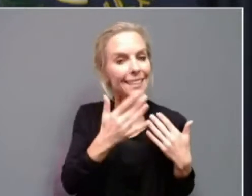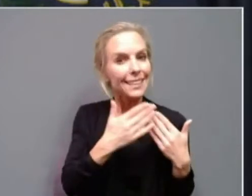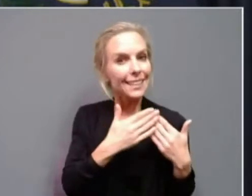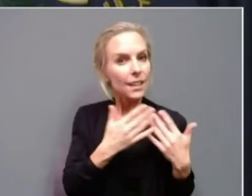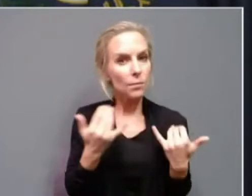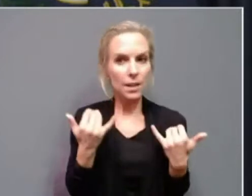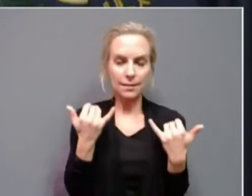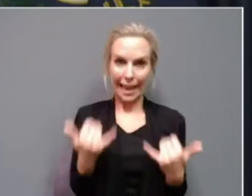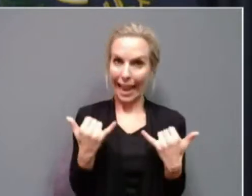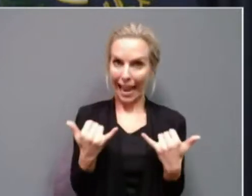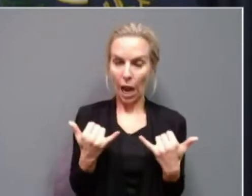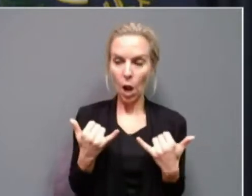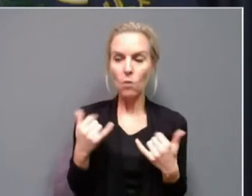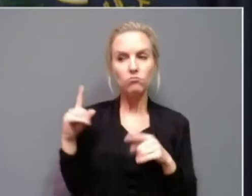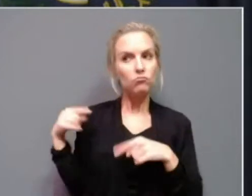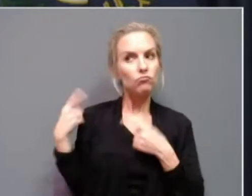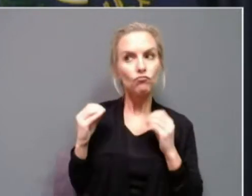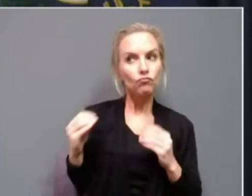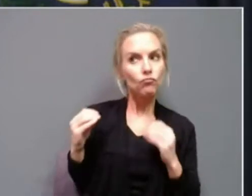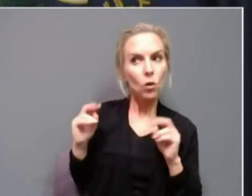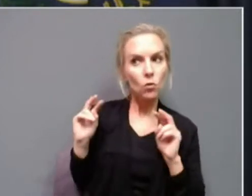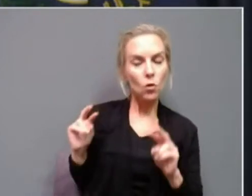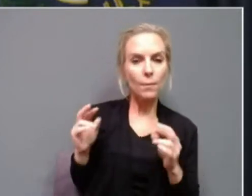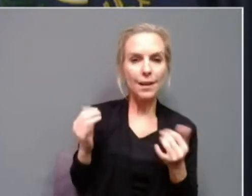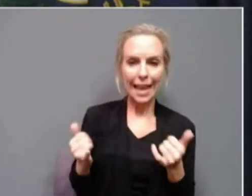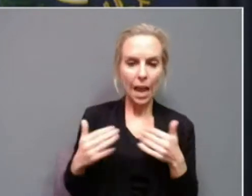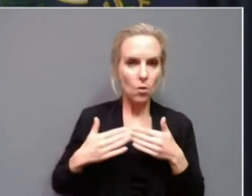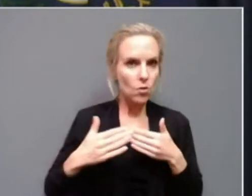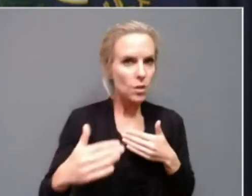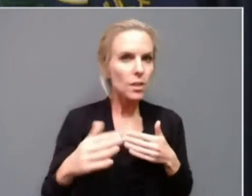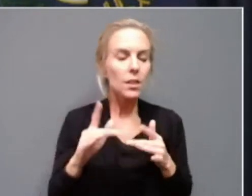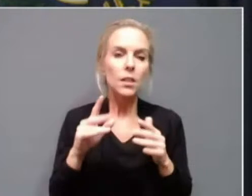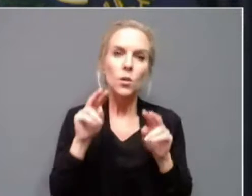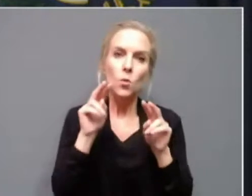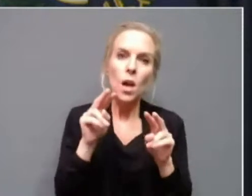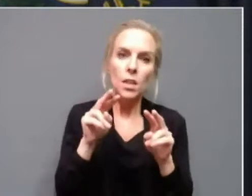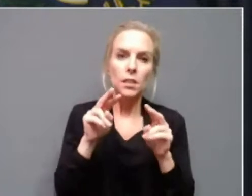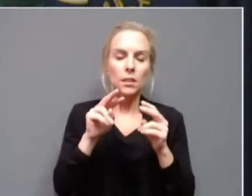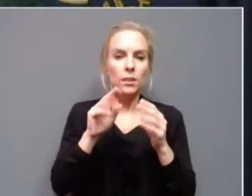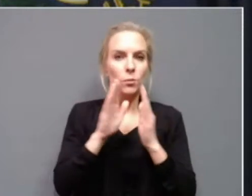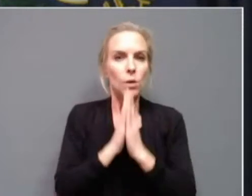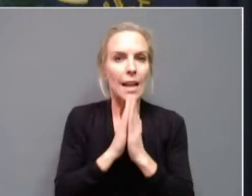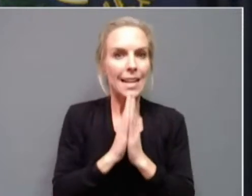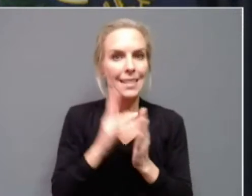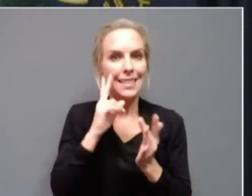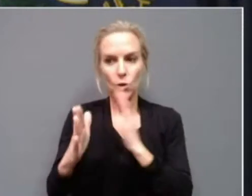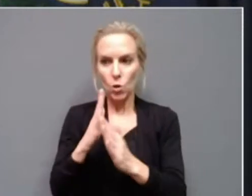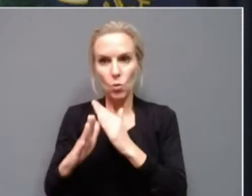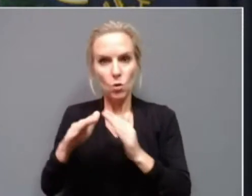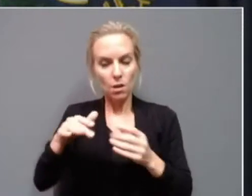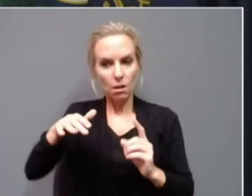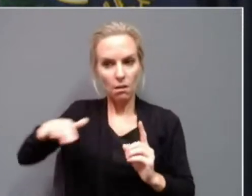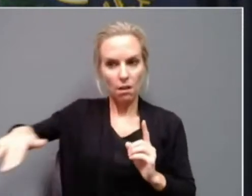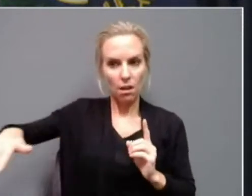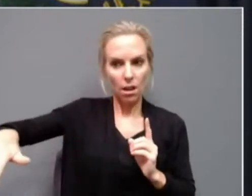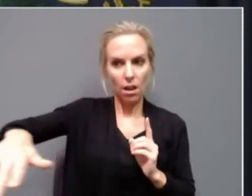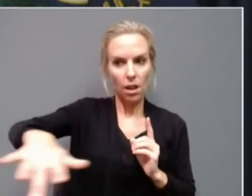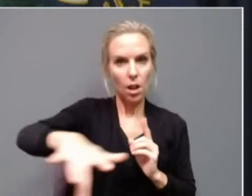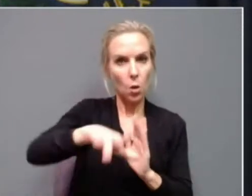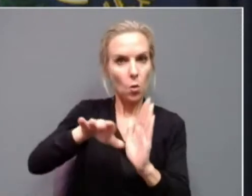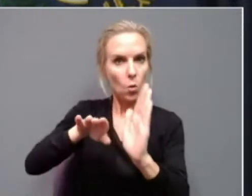watching and waiting and praying, and we see the surge in the community now with a much more dangerous Delta